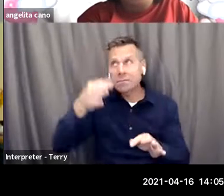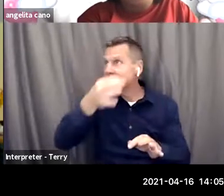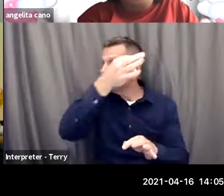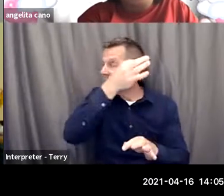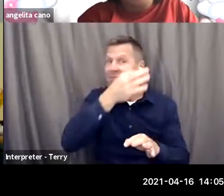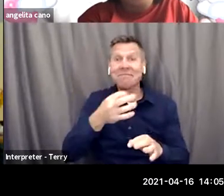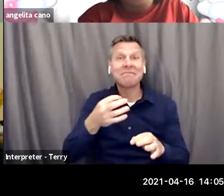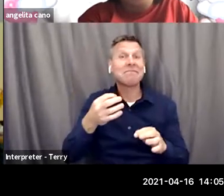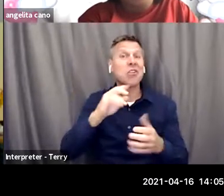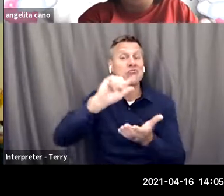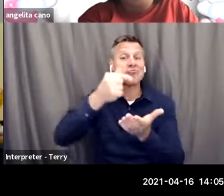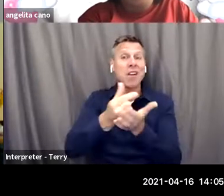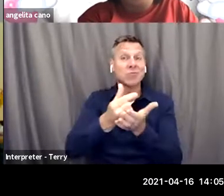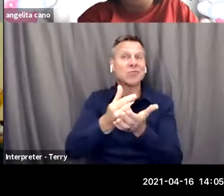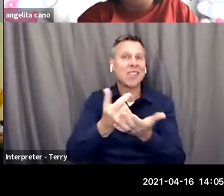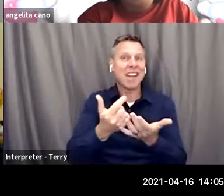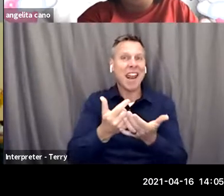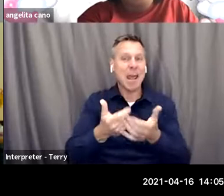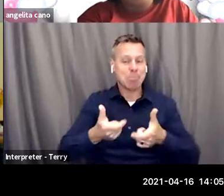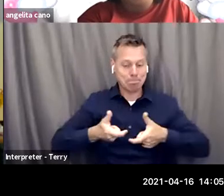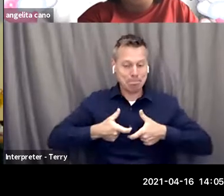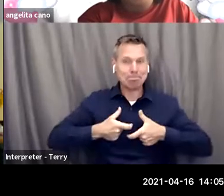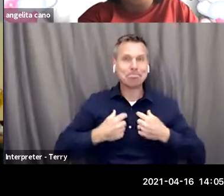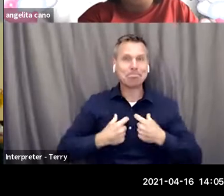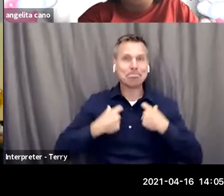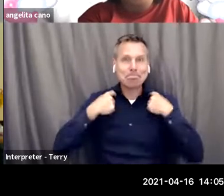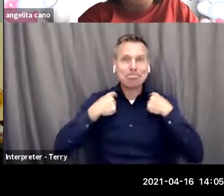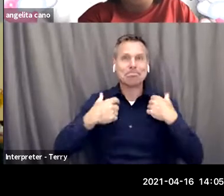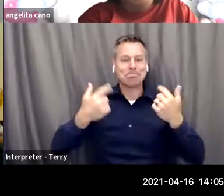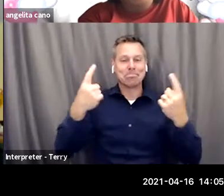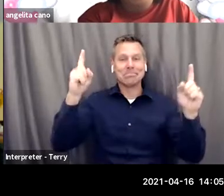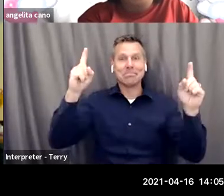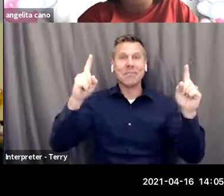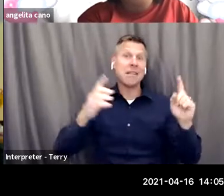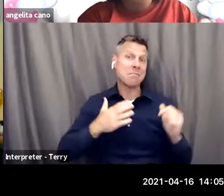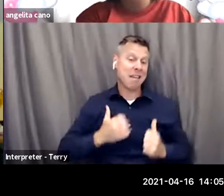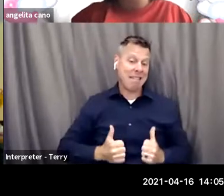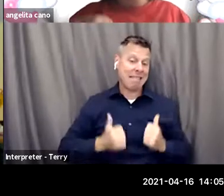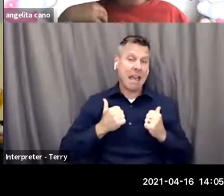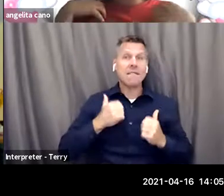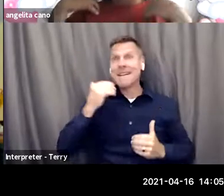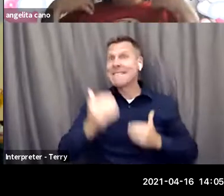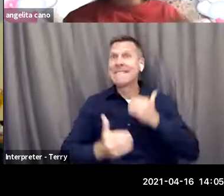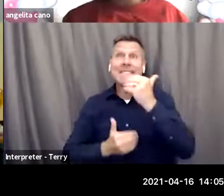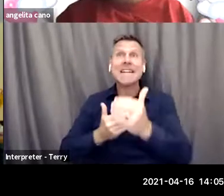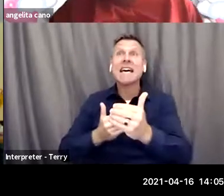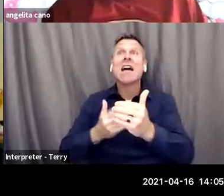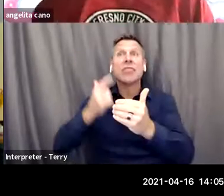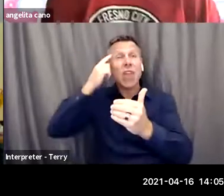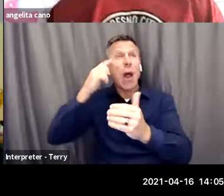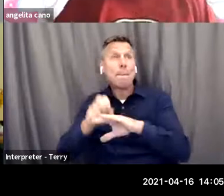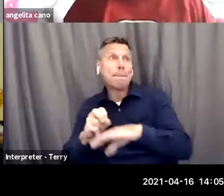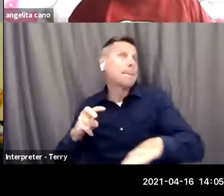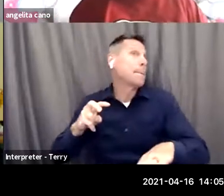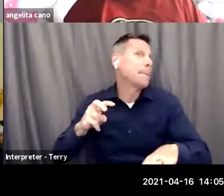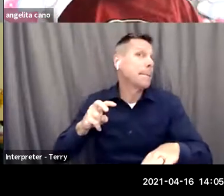I was applying for jobs elsewhere, but some circumstances in my personal life caused me to stay in the Central Valley. And